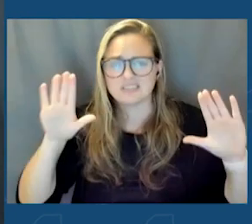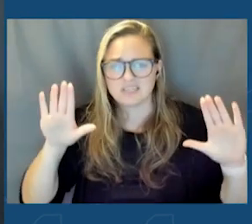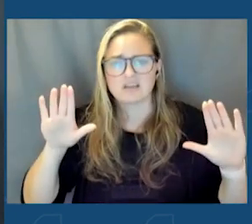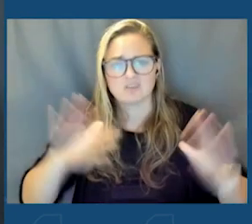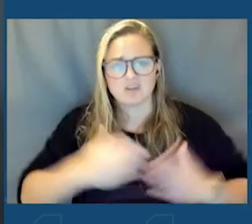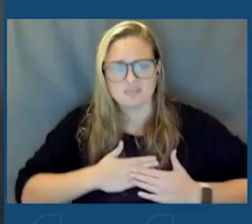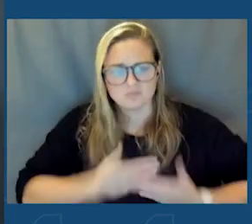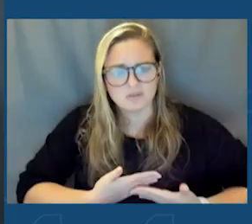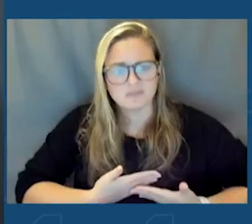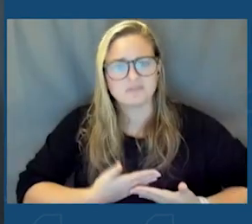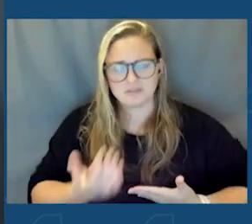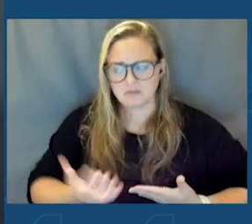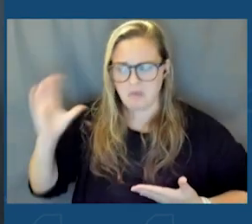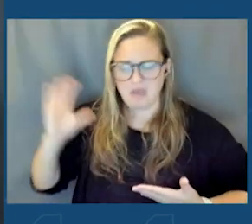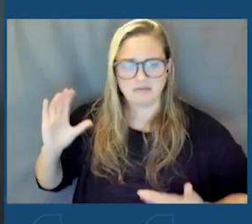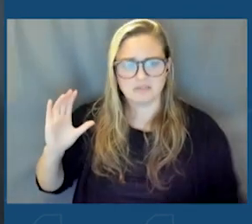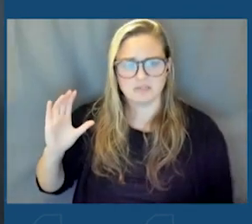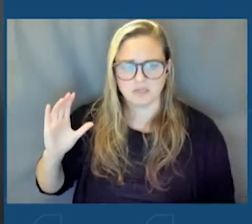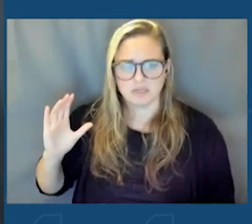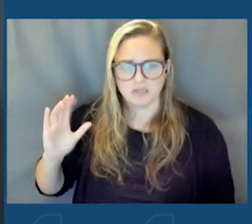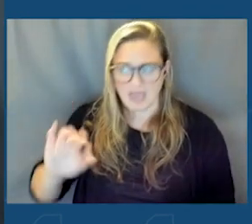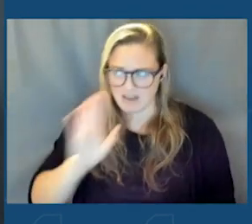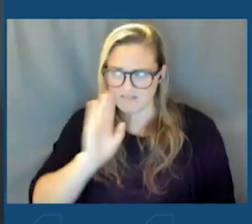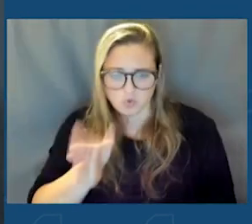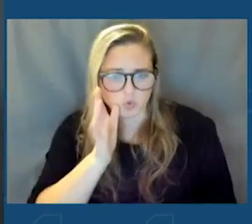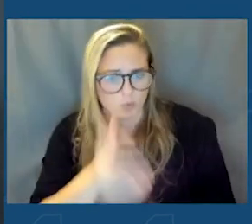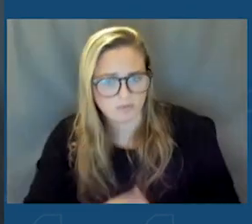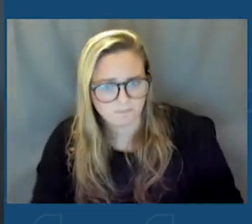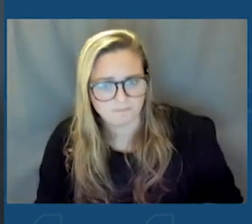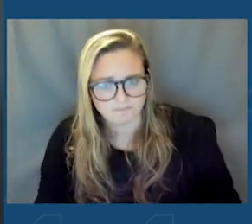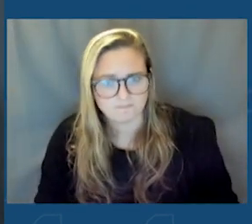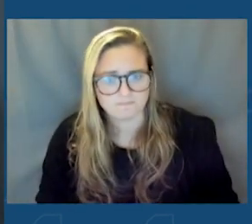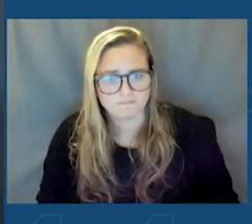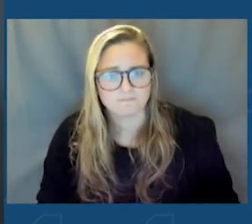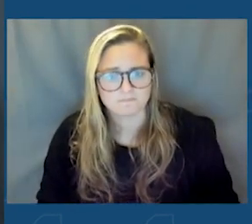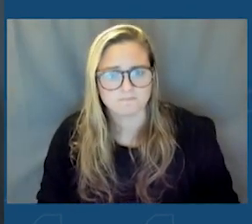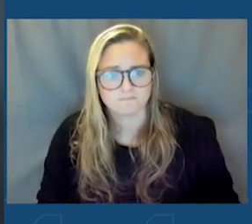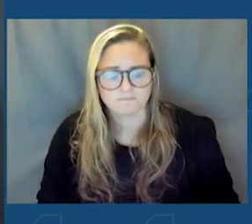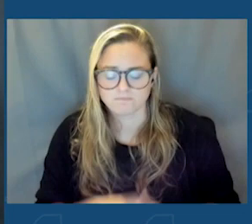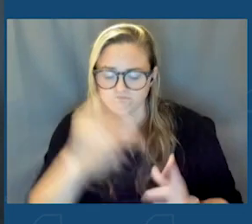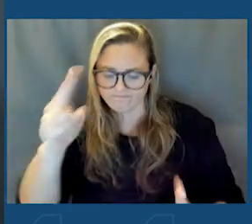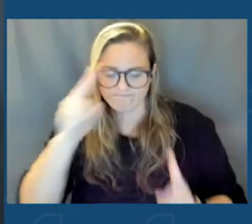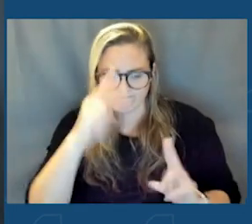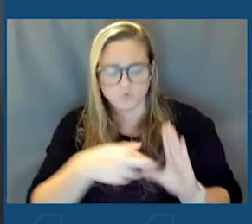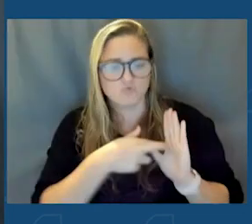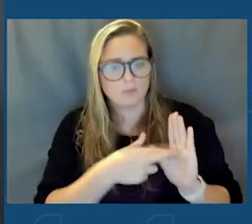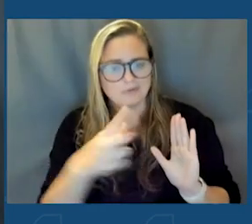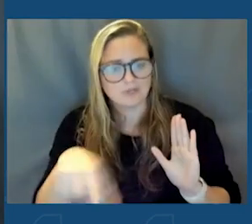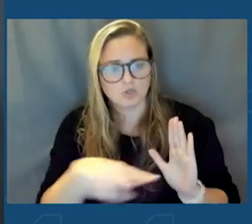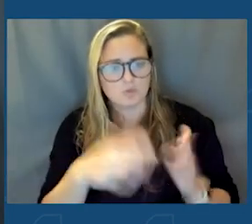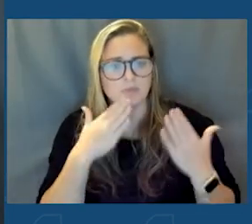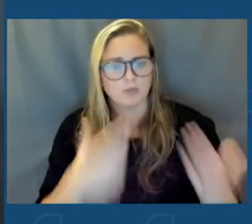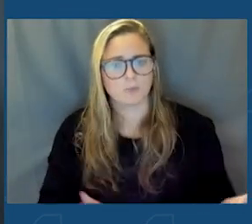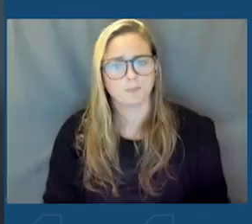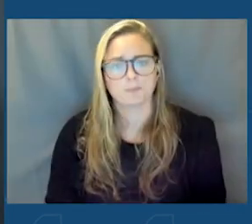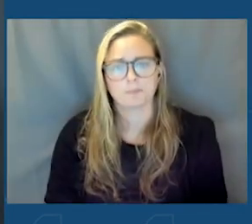the past, are willing to make in the future. And I'm truly honored to represent you. Thank you.